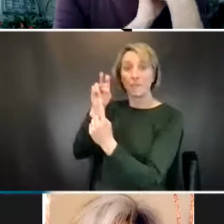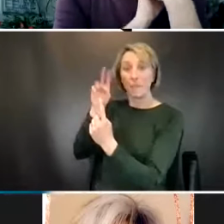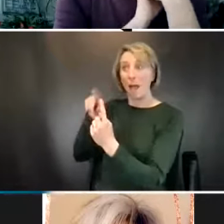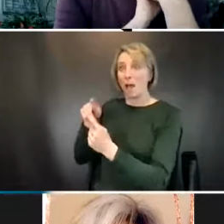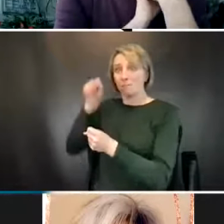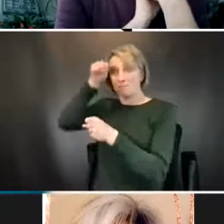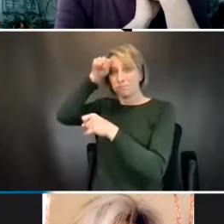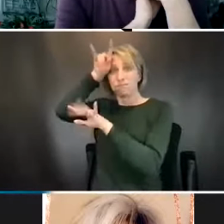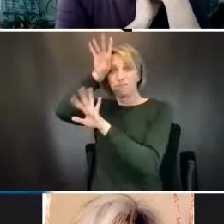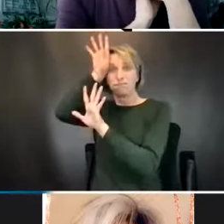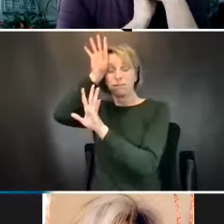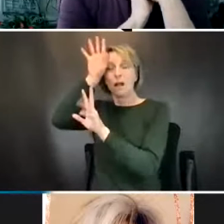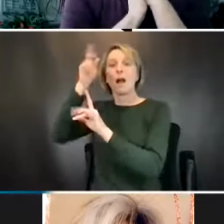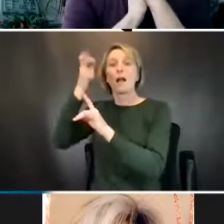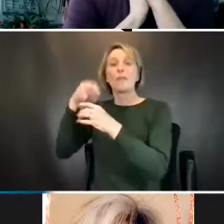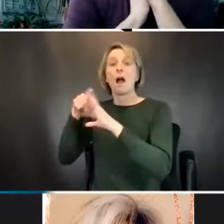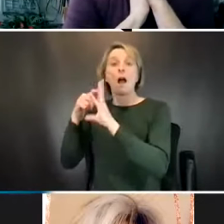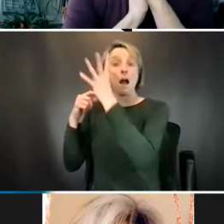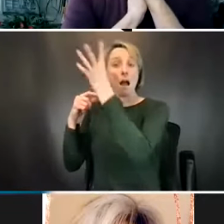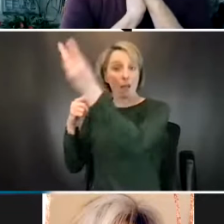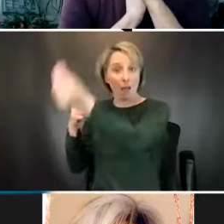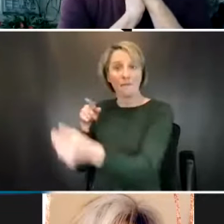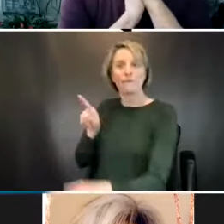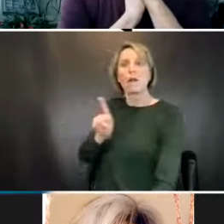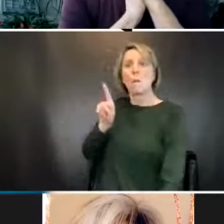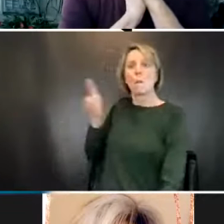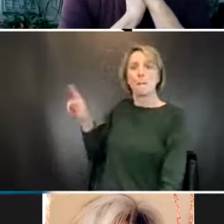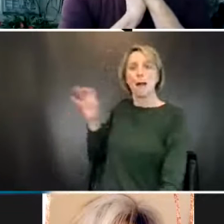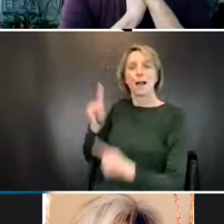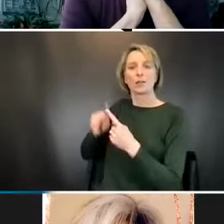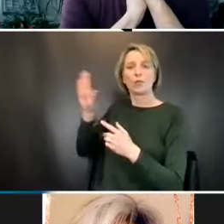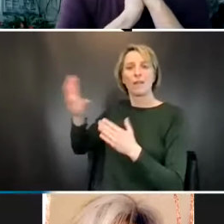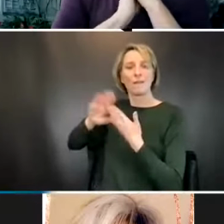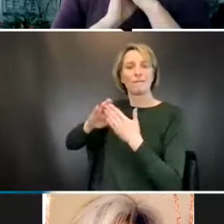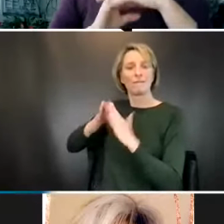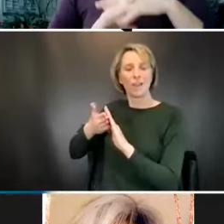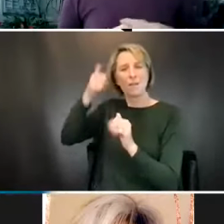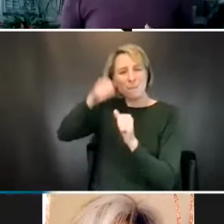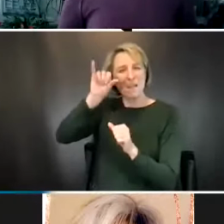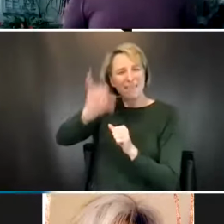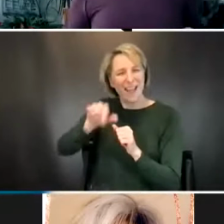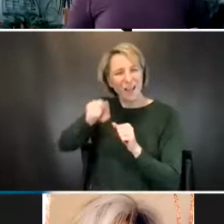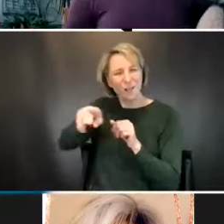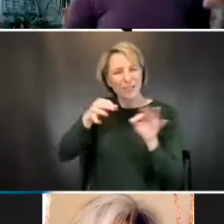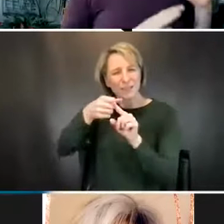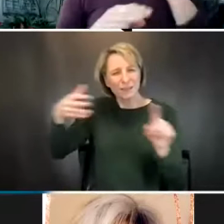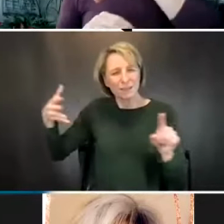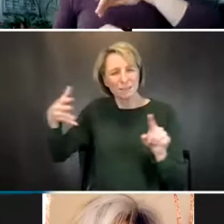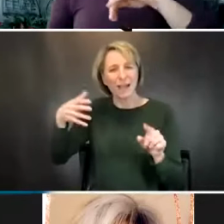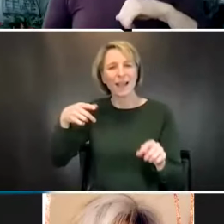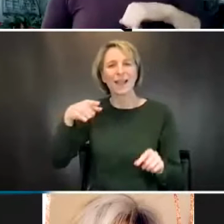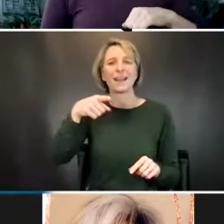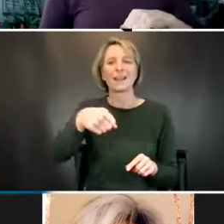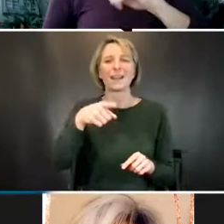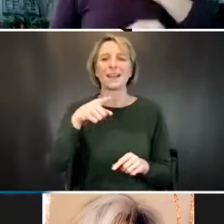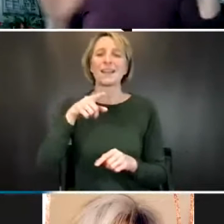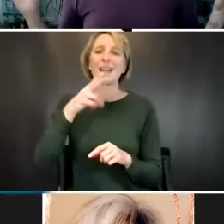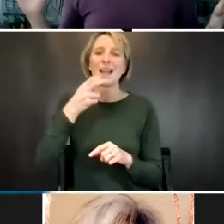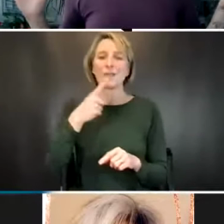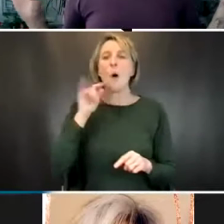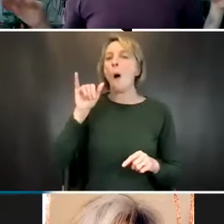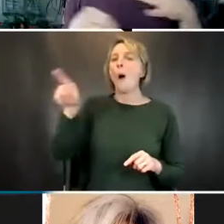you had that Yeah. whole scenario, just seeing how they complete their stress cycle. Sure. You're jumping ahead of me a little bit.